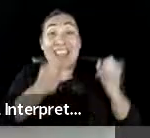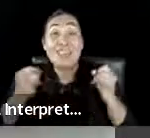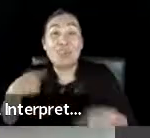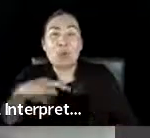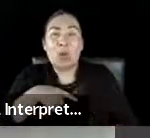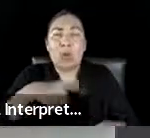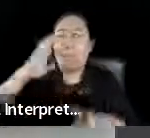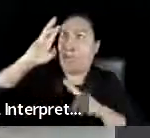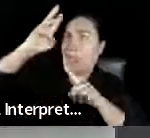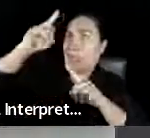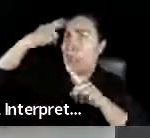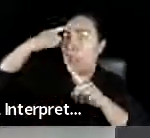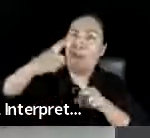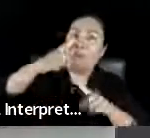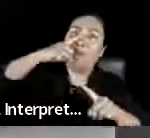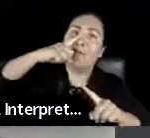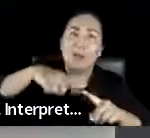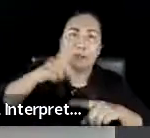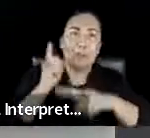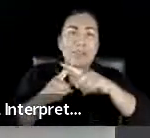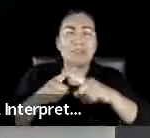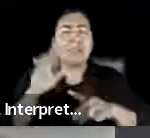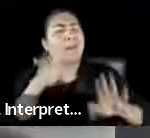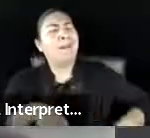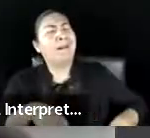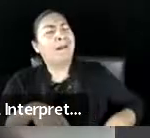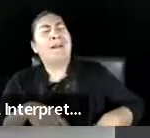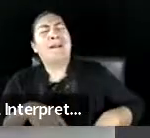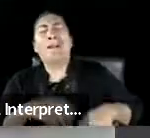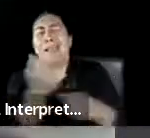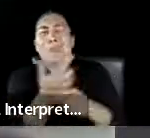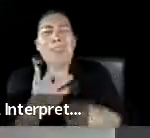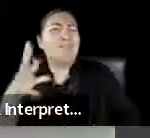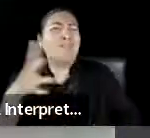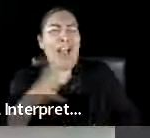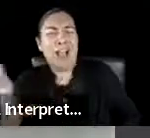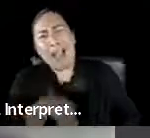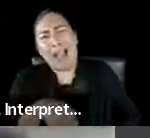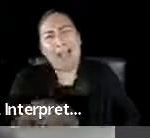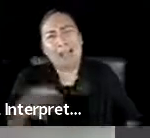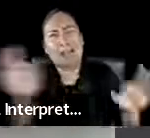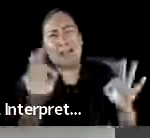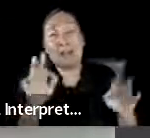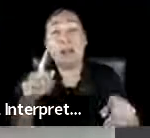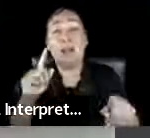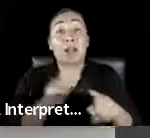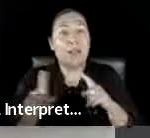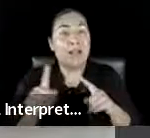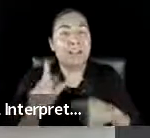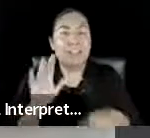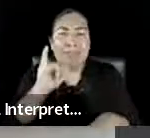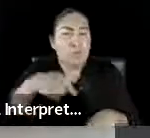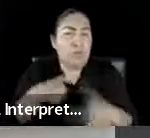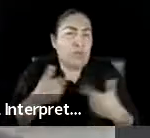is great and everything is fine. And I think what you just said is so important. It's something that I try to do constantly, not only in Queer Eye, but in my work in